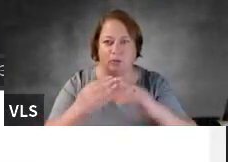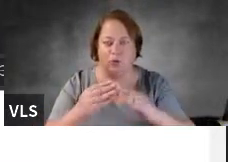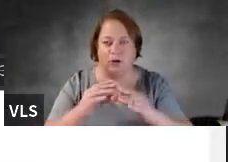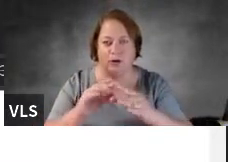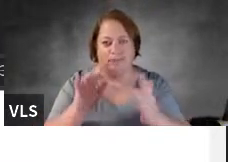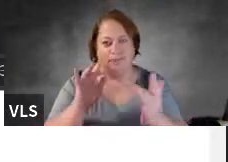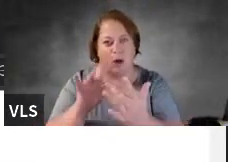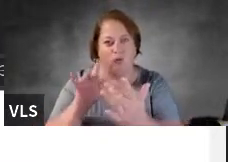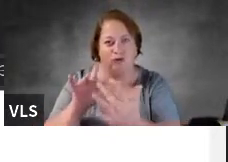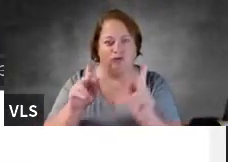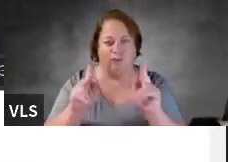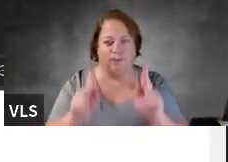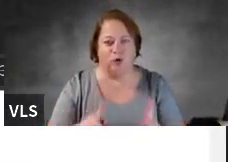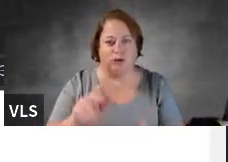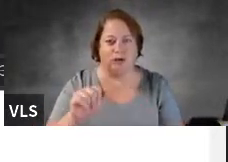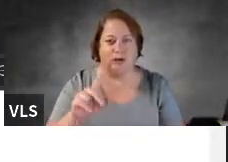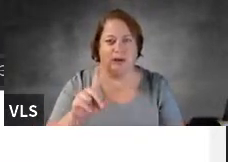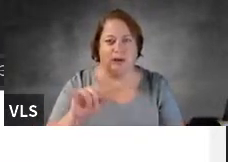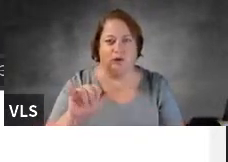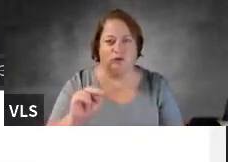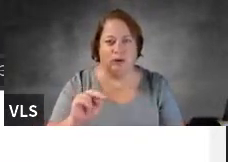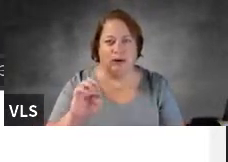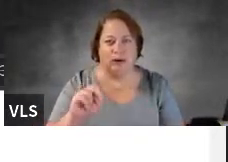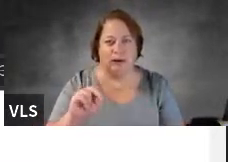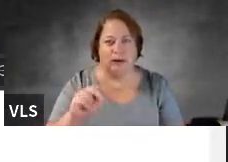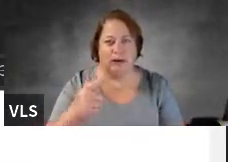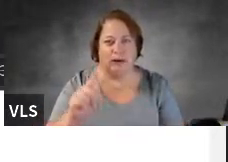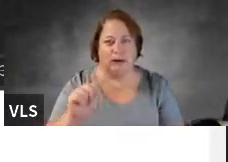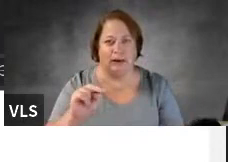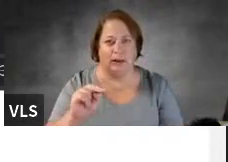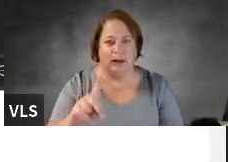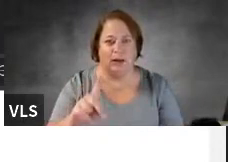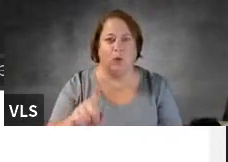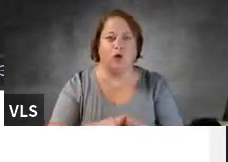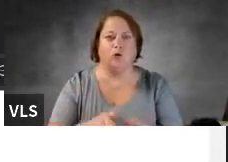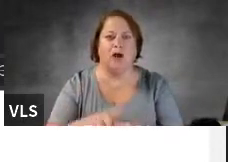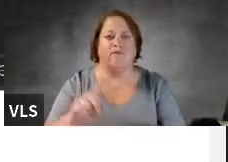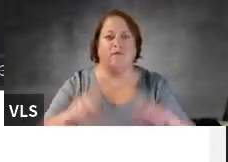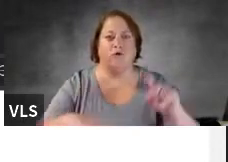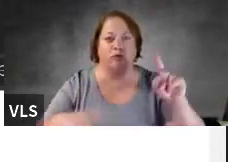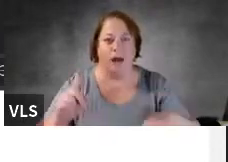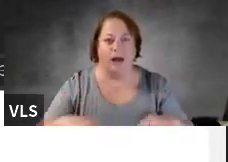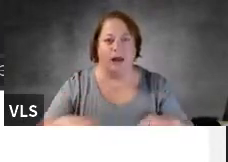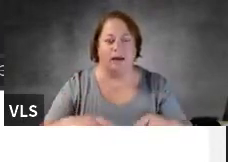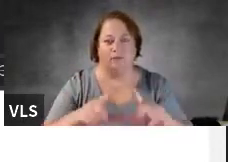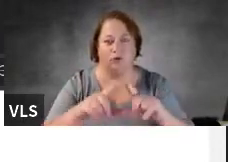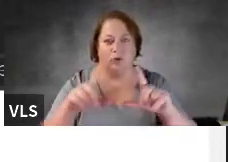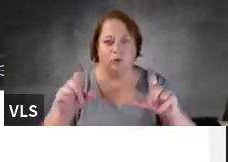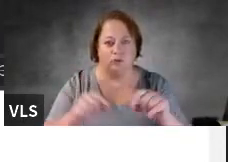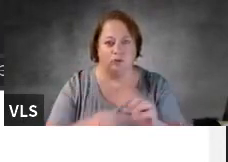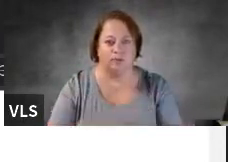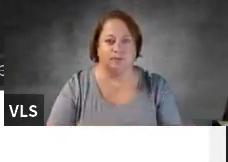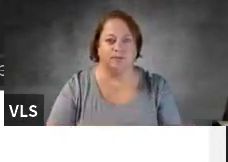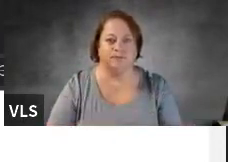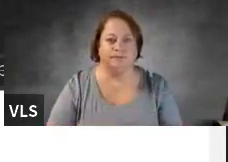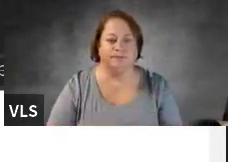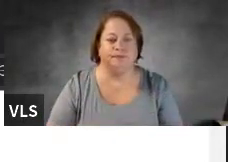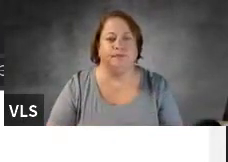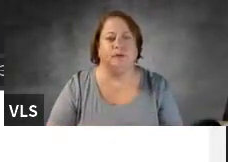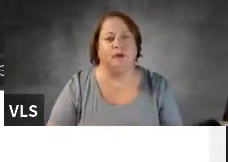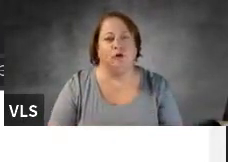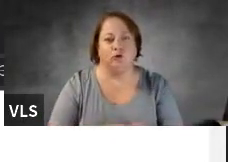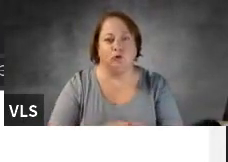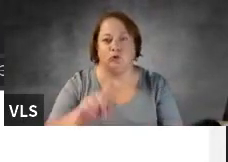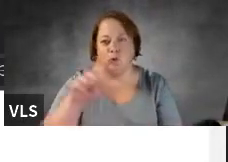person, Adrian England. We also have a variety of quick start cards. There's also our